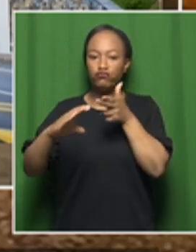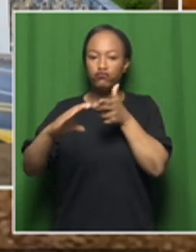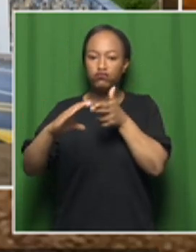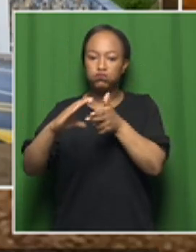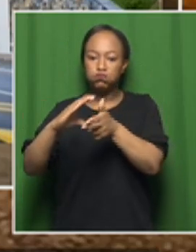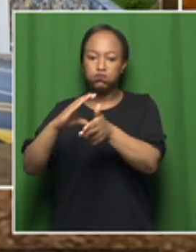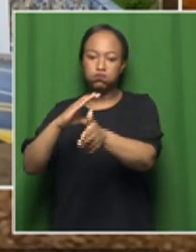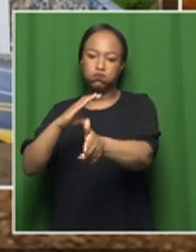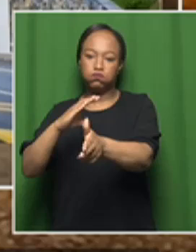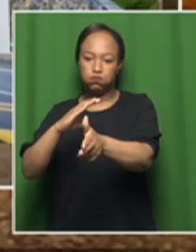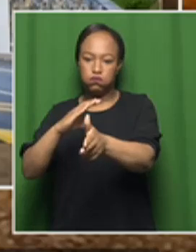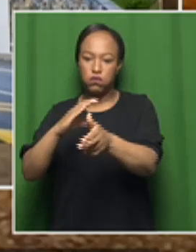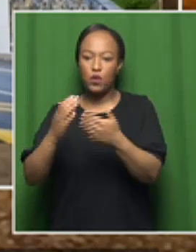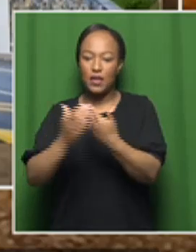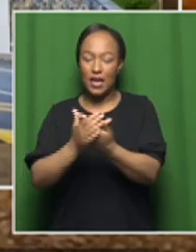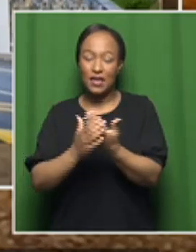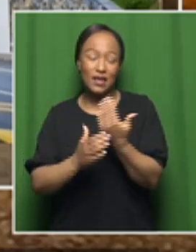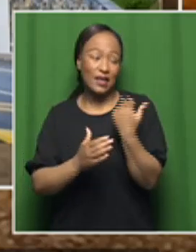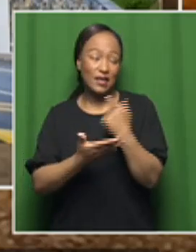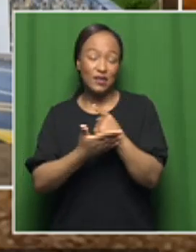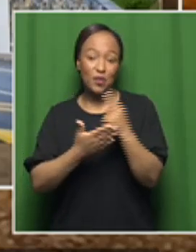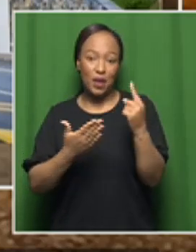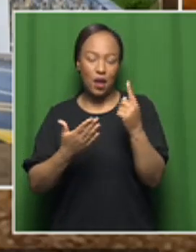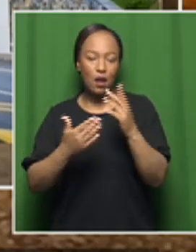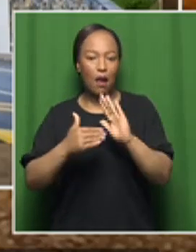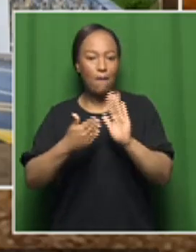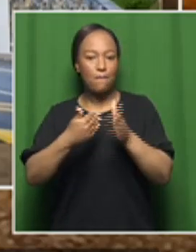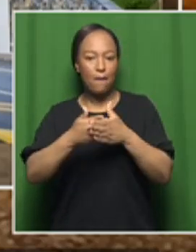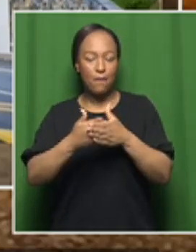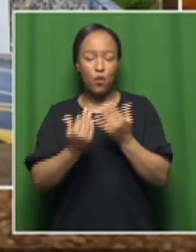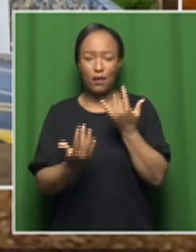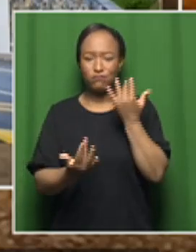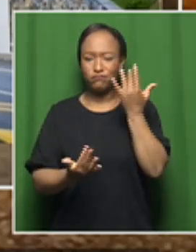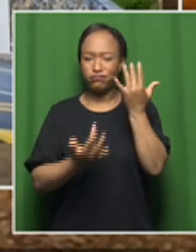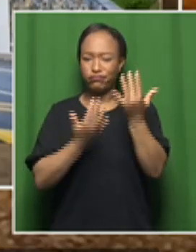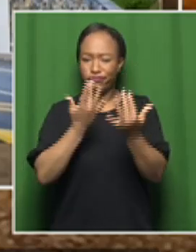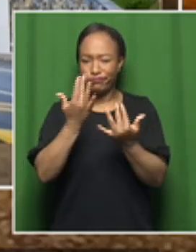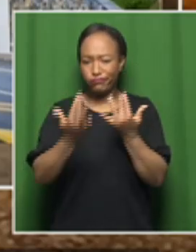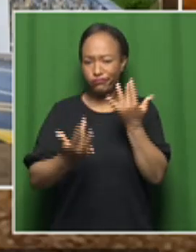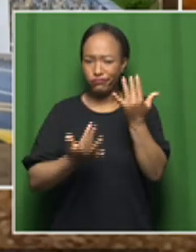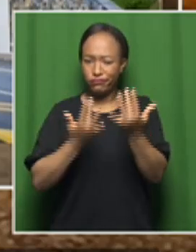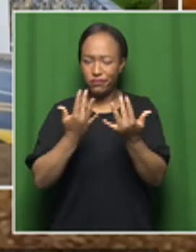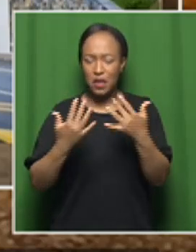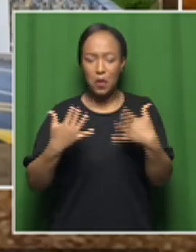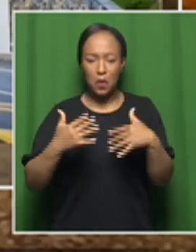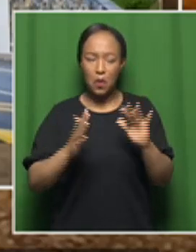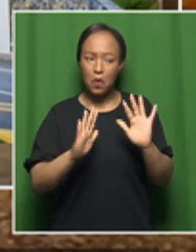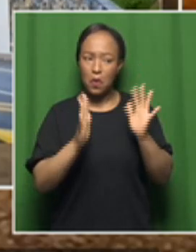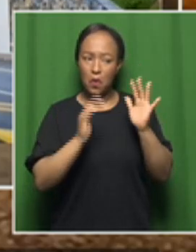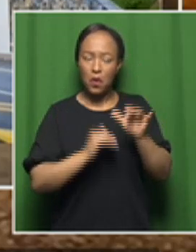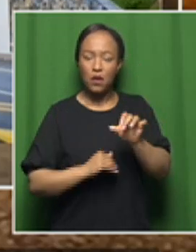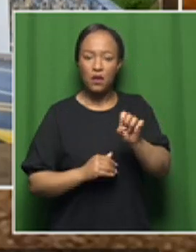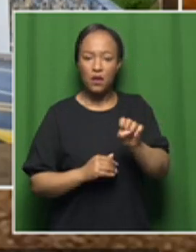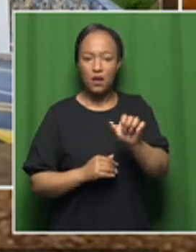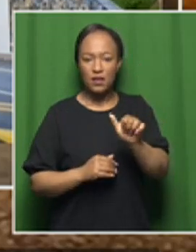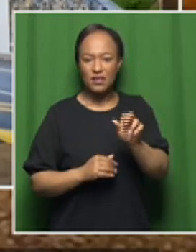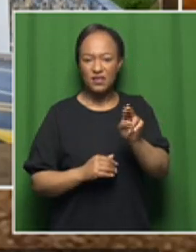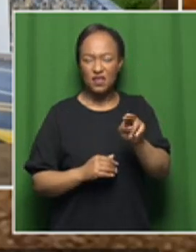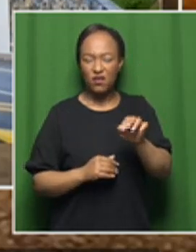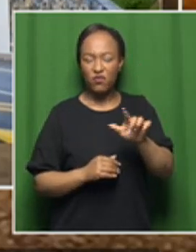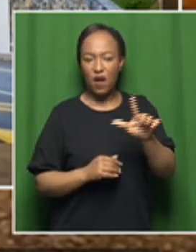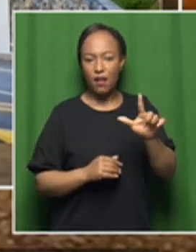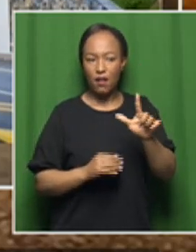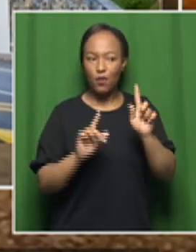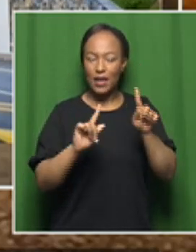was closed last weekend due to that bus fire incident. Stayed closed most of this week, but well done to Sanral and their contracting teams to